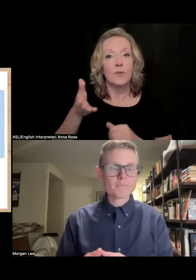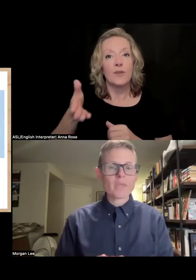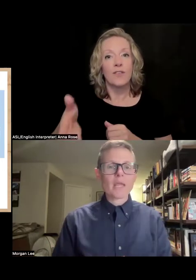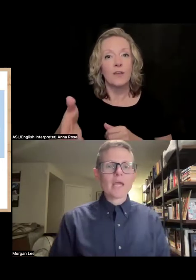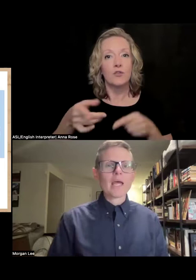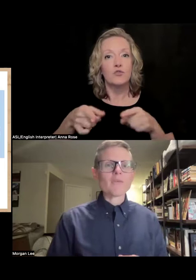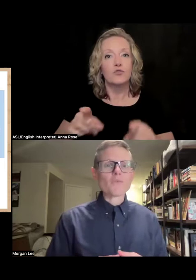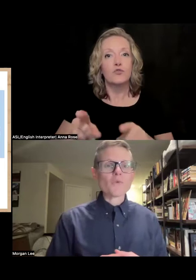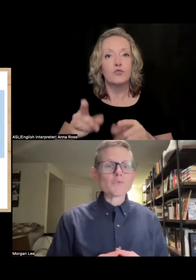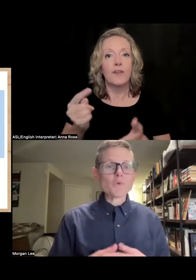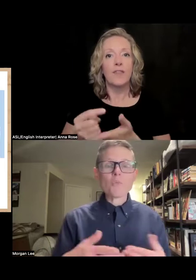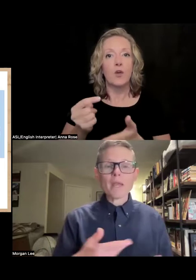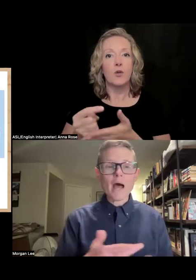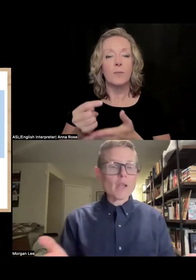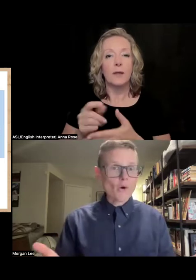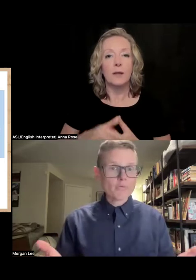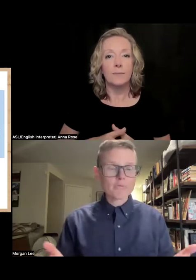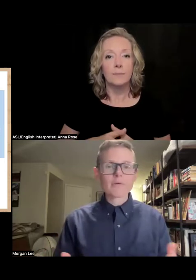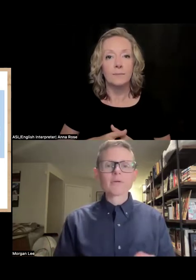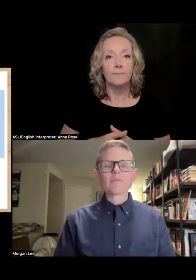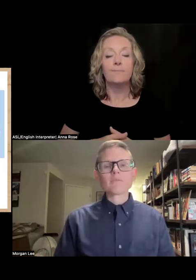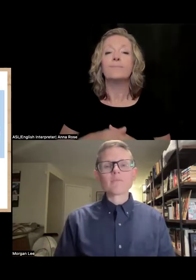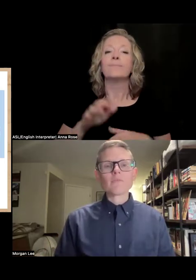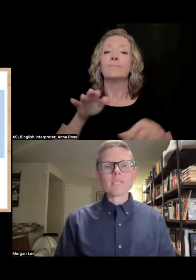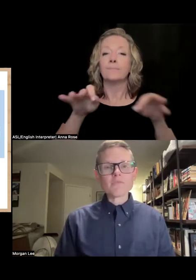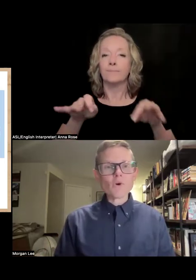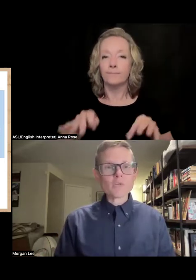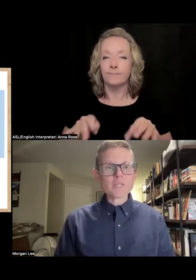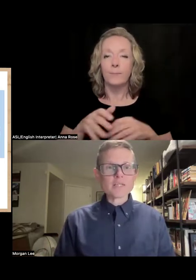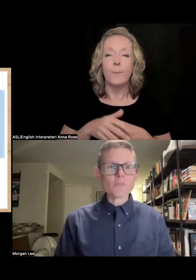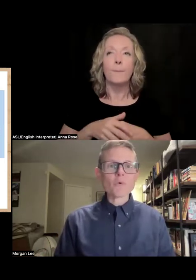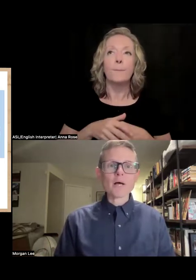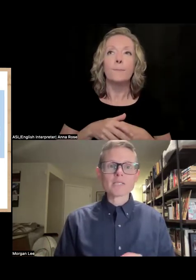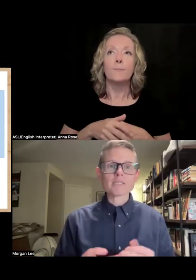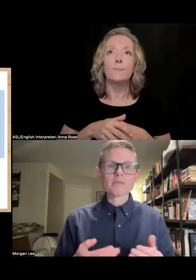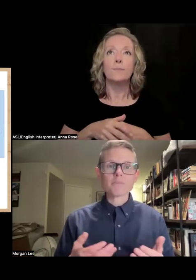therapy. And for those of you who may not know, the difficulty